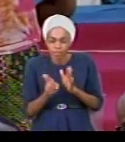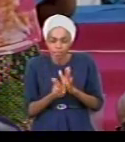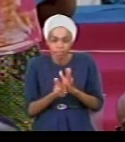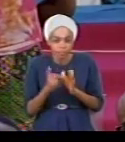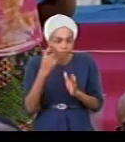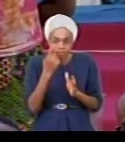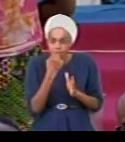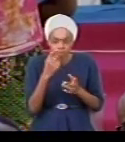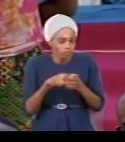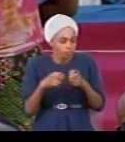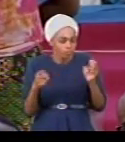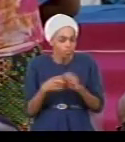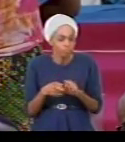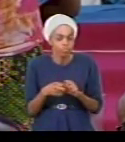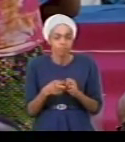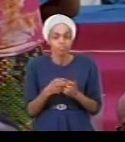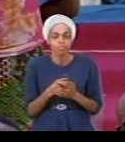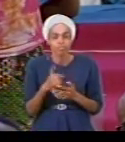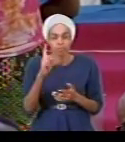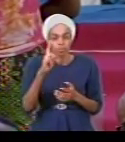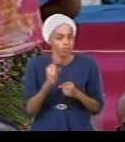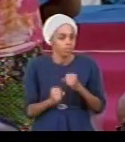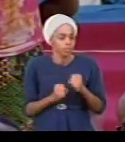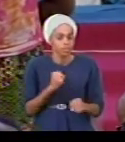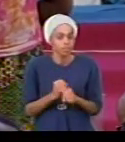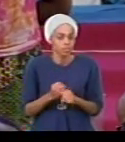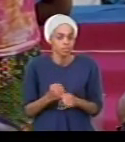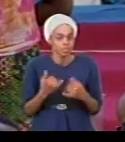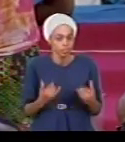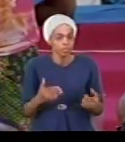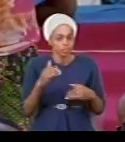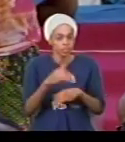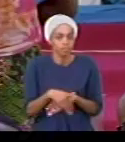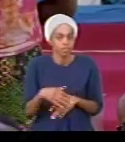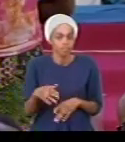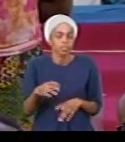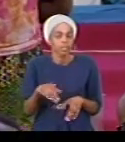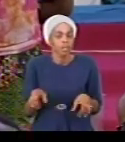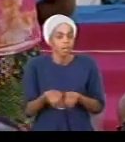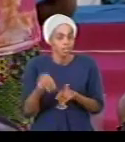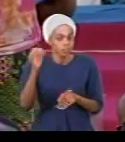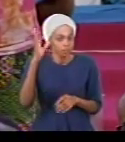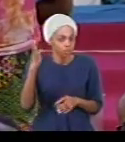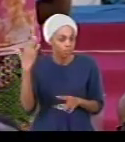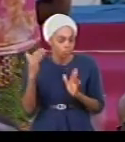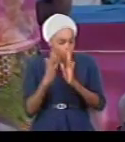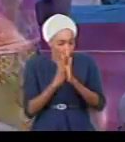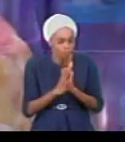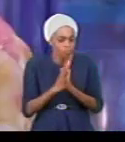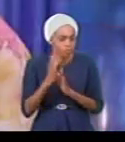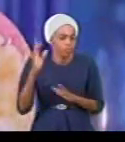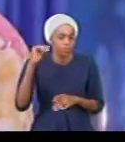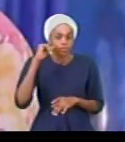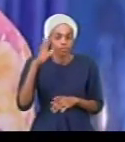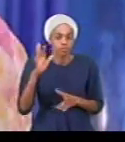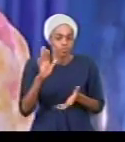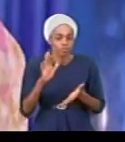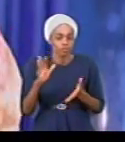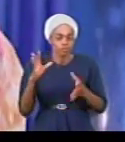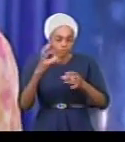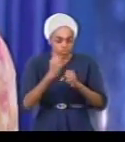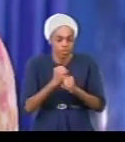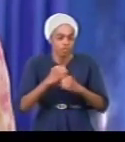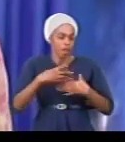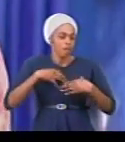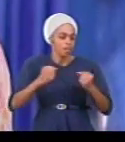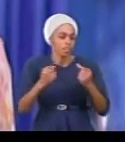received instantaneous healing, and she can see through the eye. Please listen to her. Yes, since 1 year, I was in my